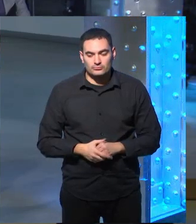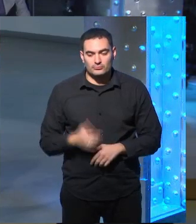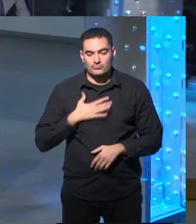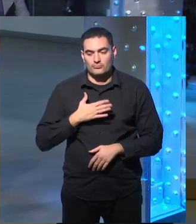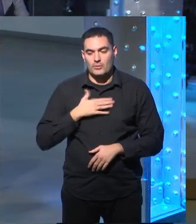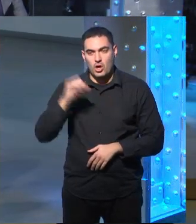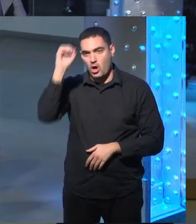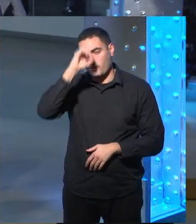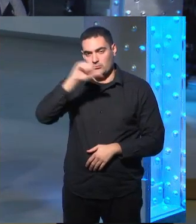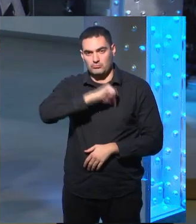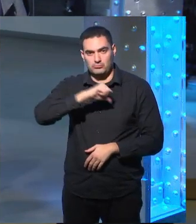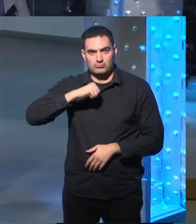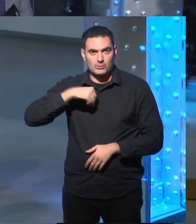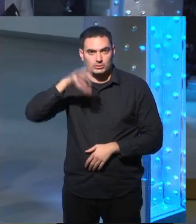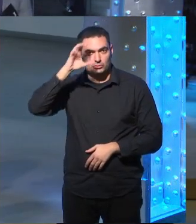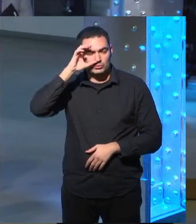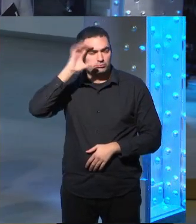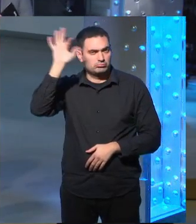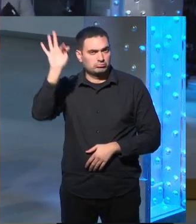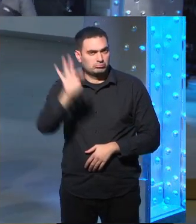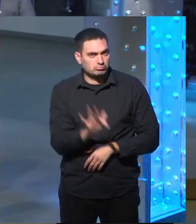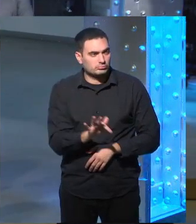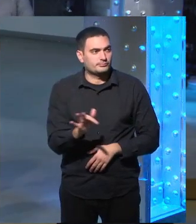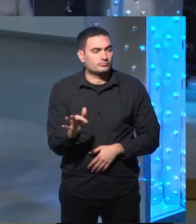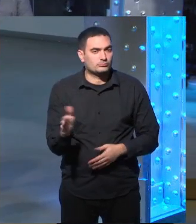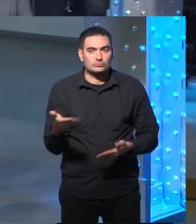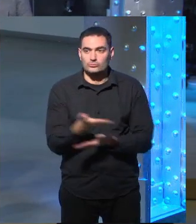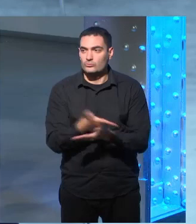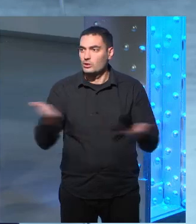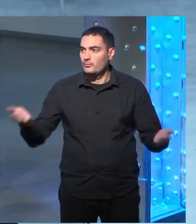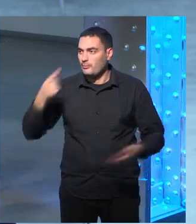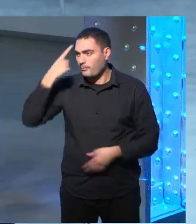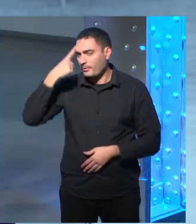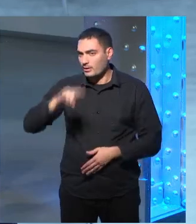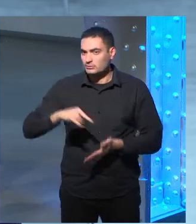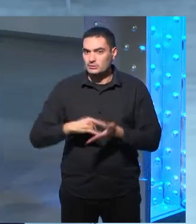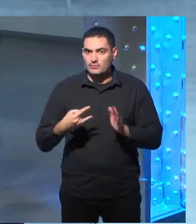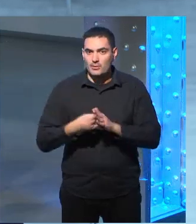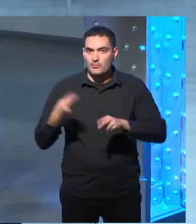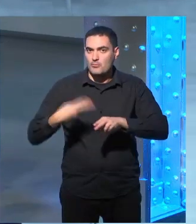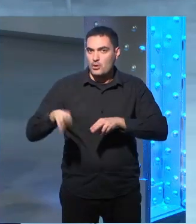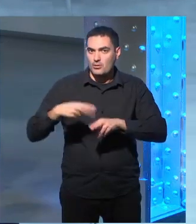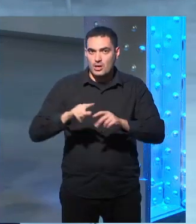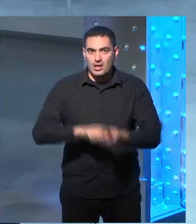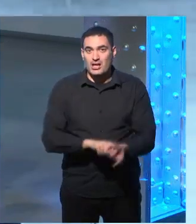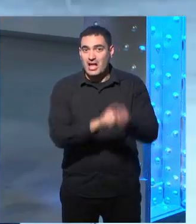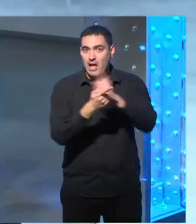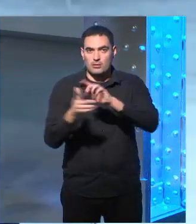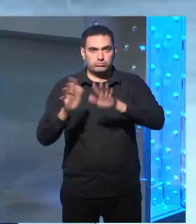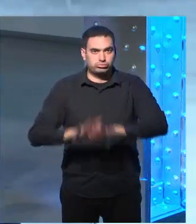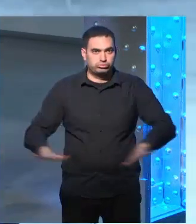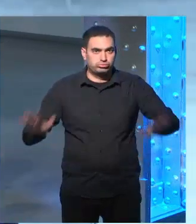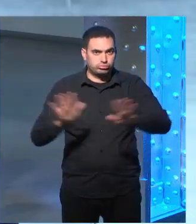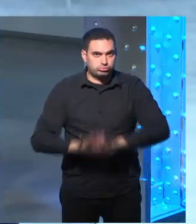My conclusion from everything we have heard today is that all of us who are of a certain age,